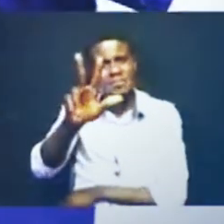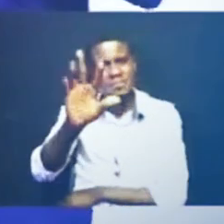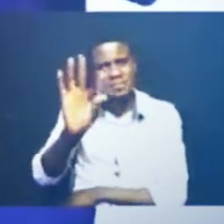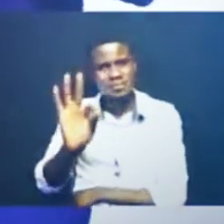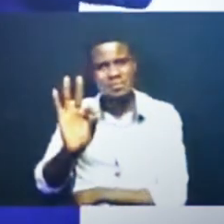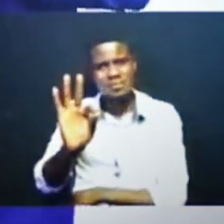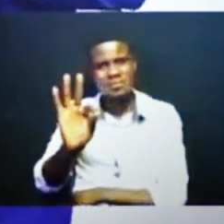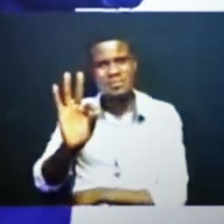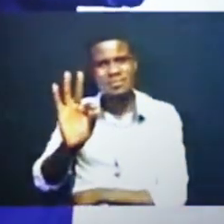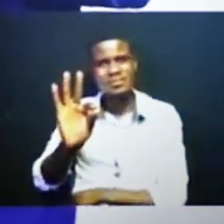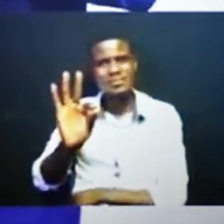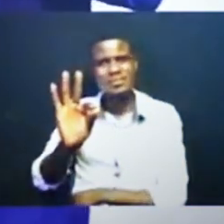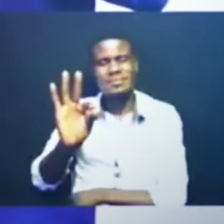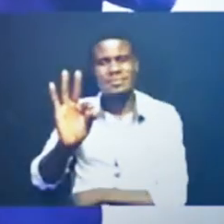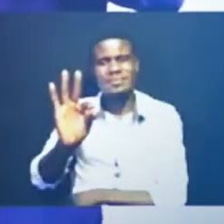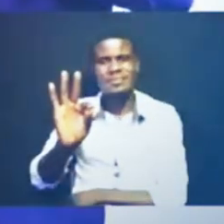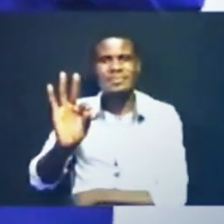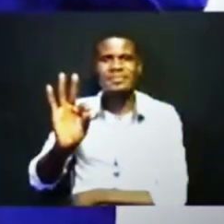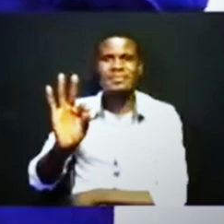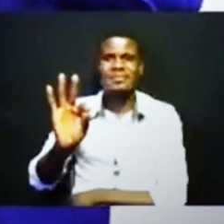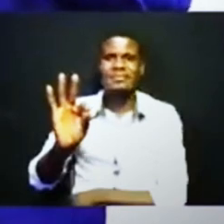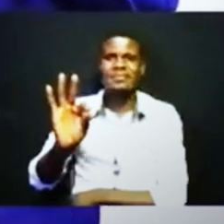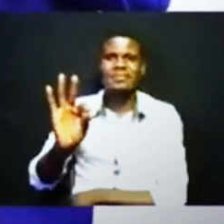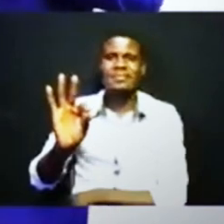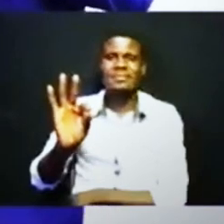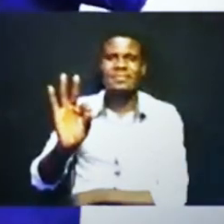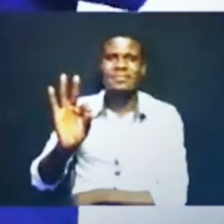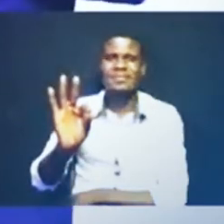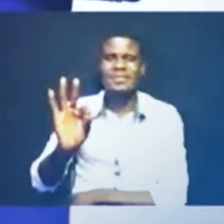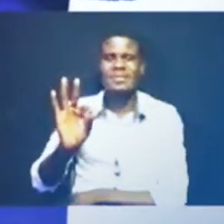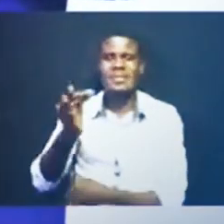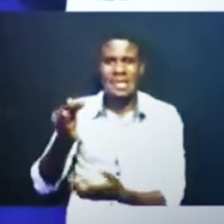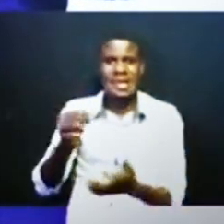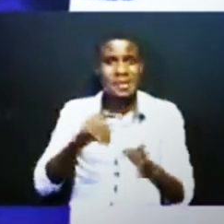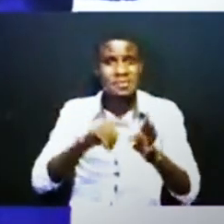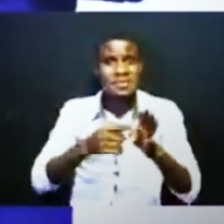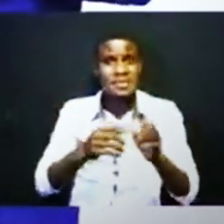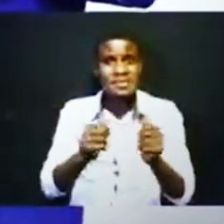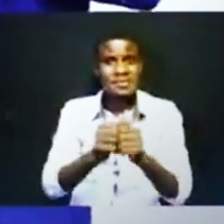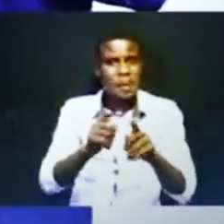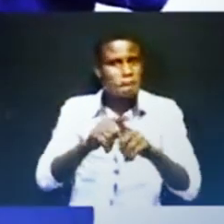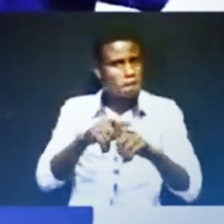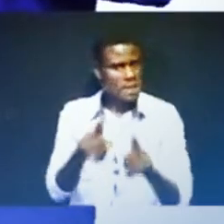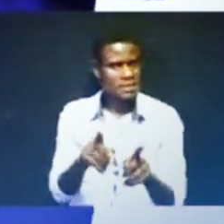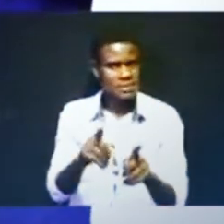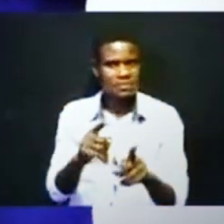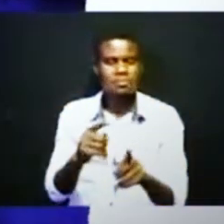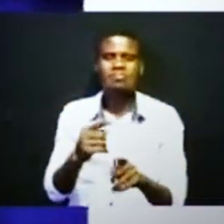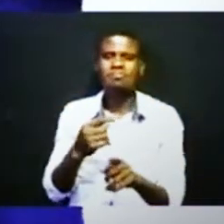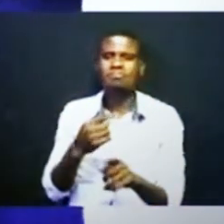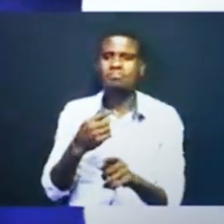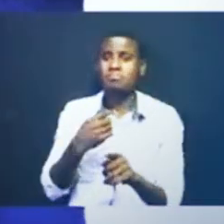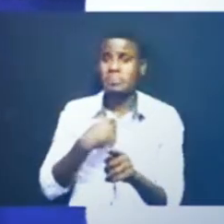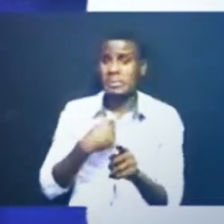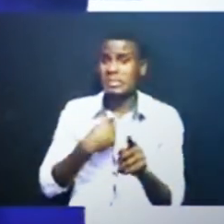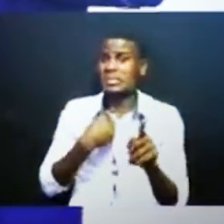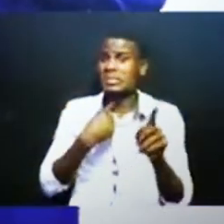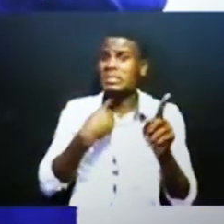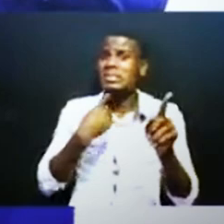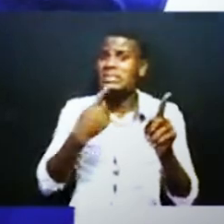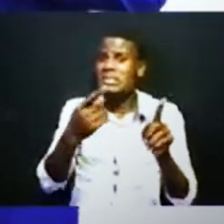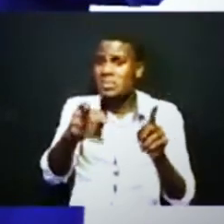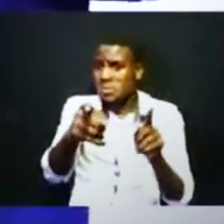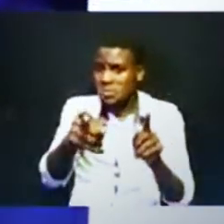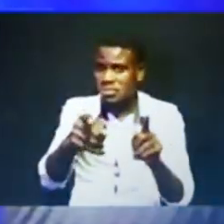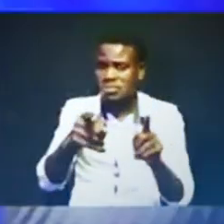39. Now, so this one begins with but. I tell you, do not resist an evil